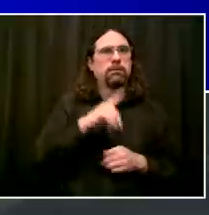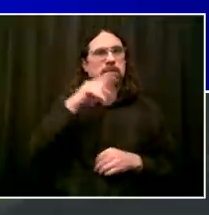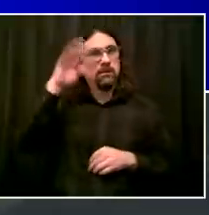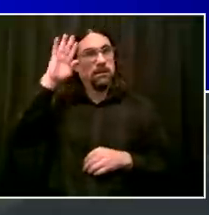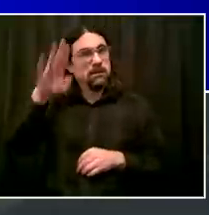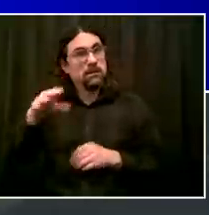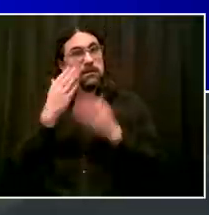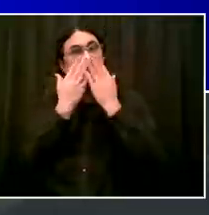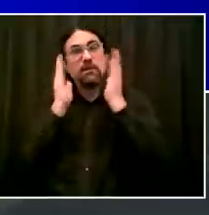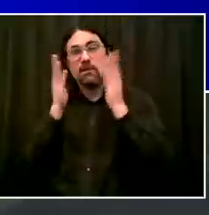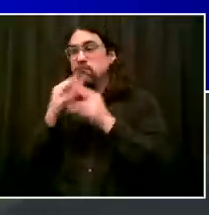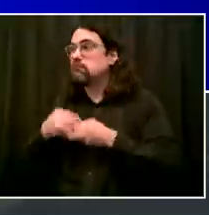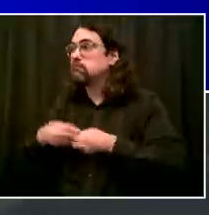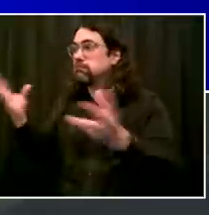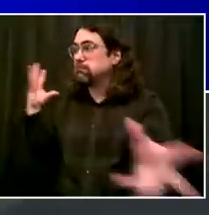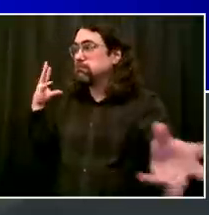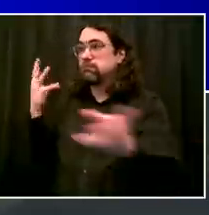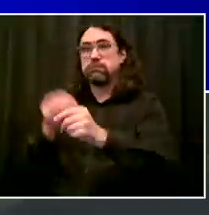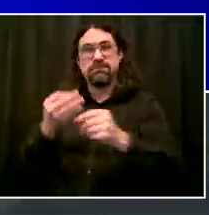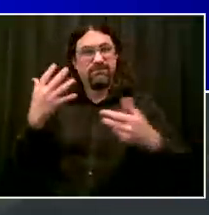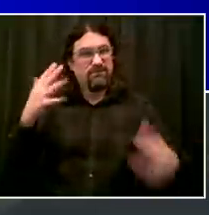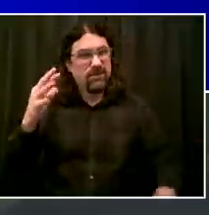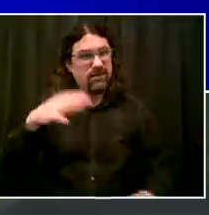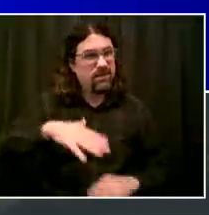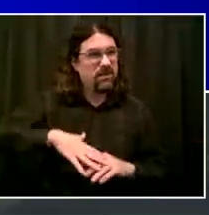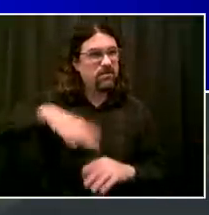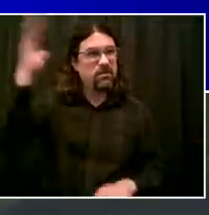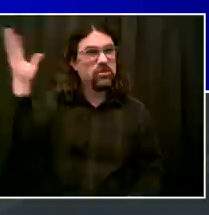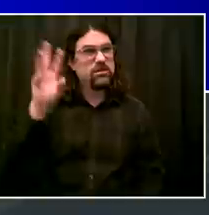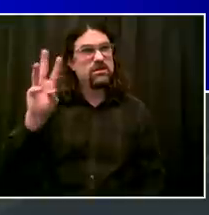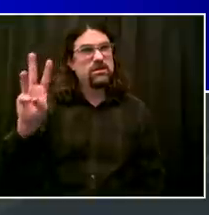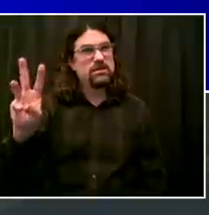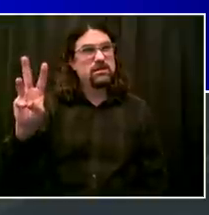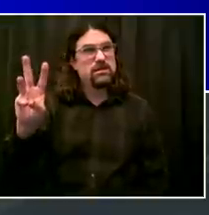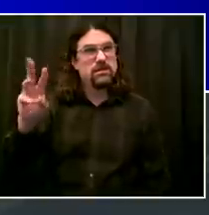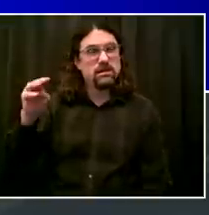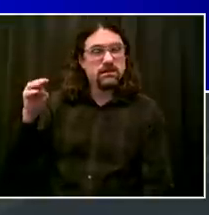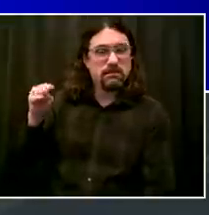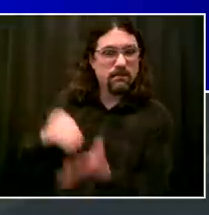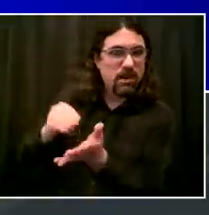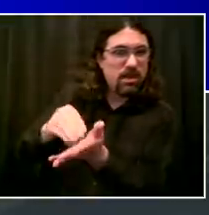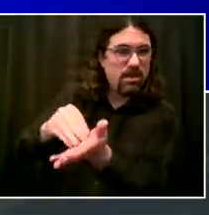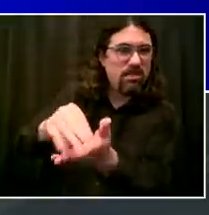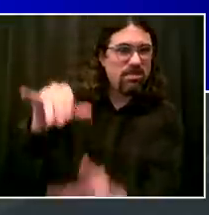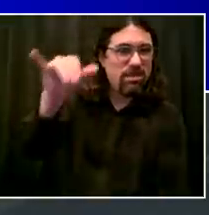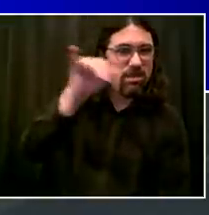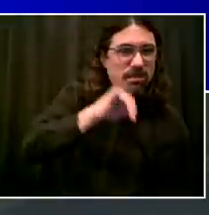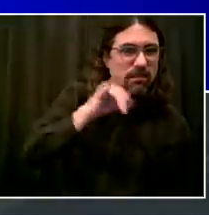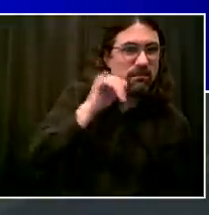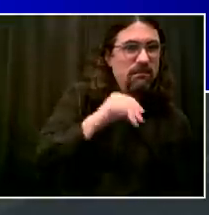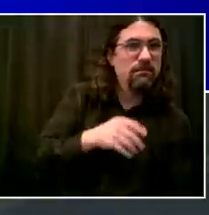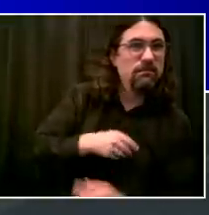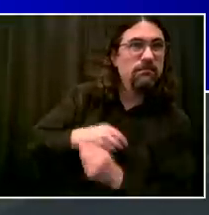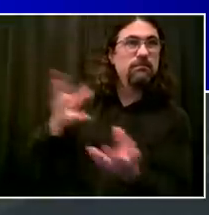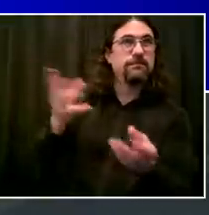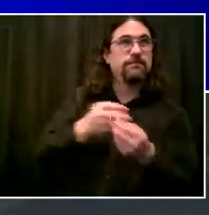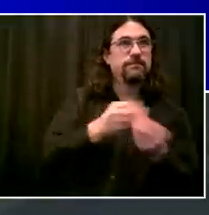the last couple of weeks. Originally, I said we were going to give out 7.5 million. We obviously want to increase that goal